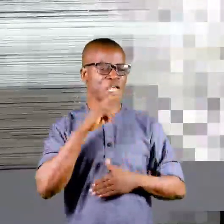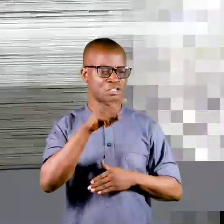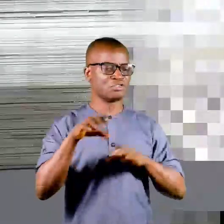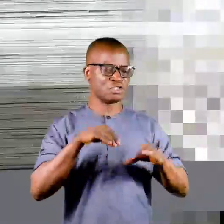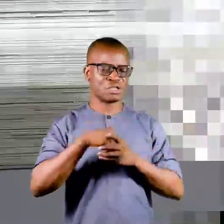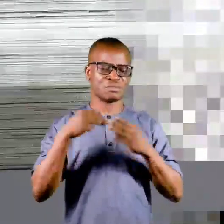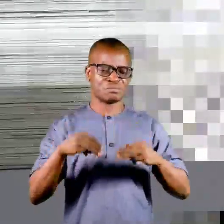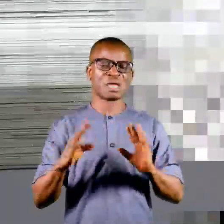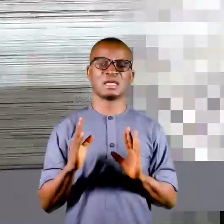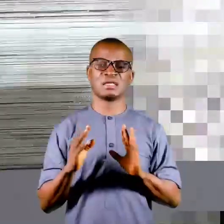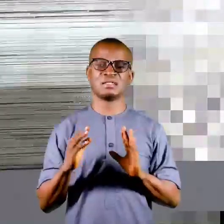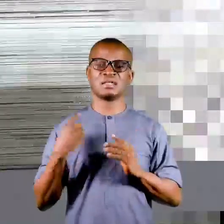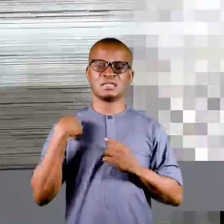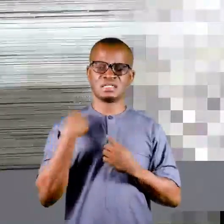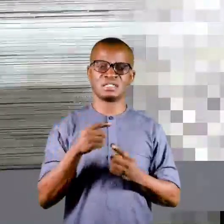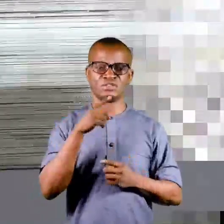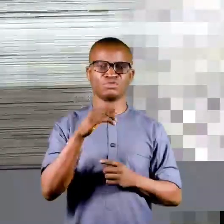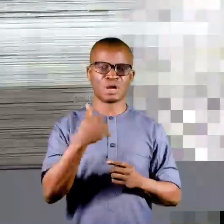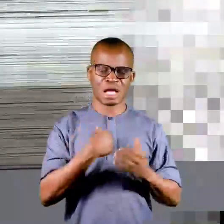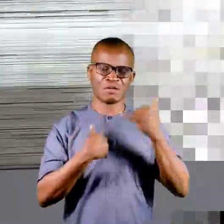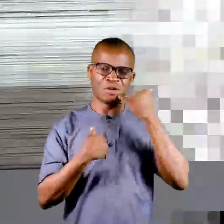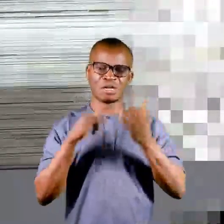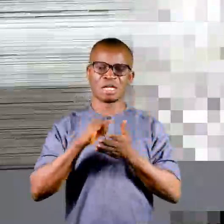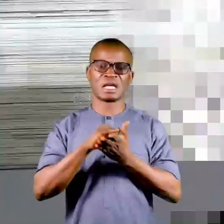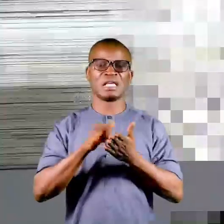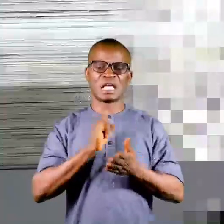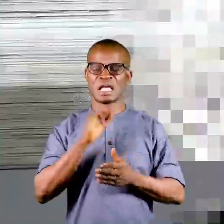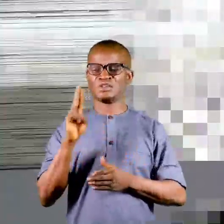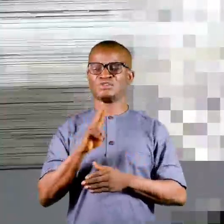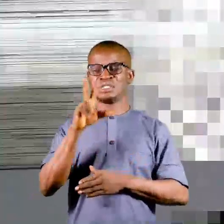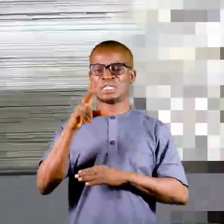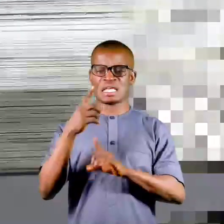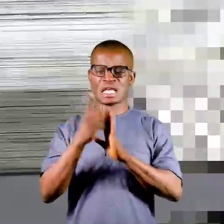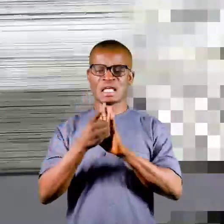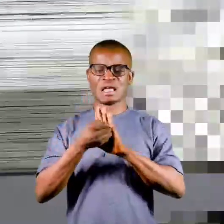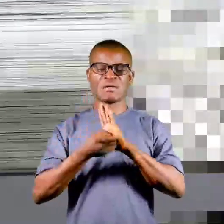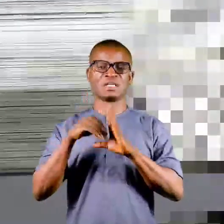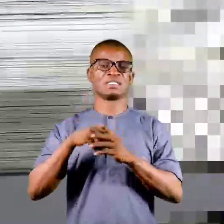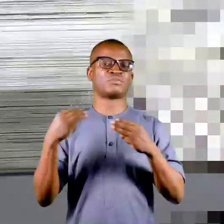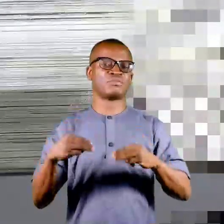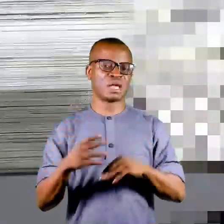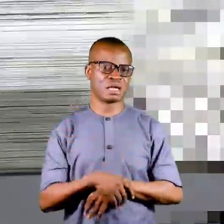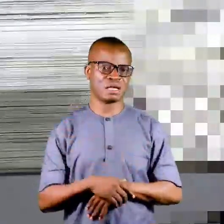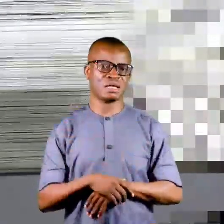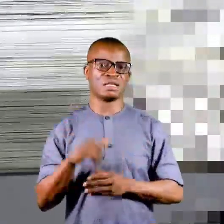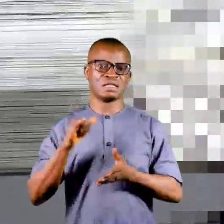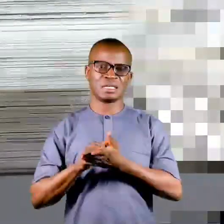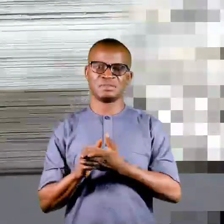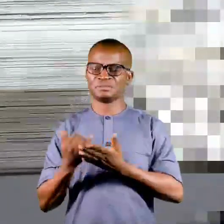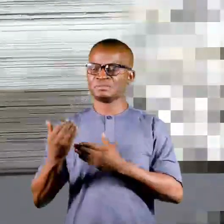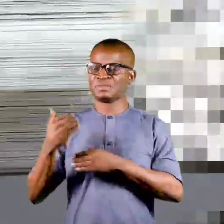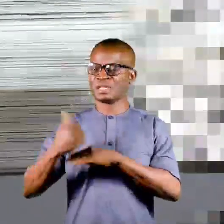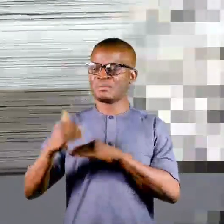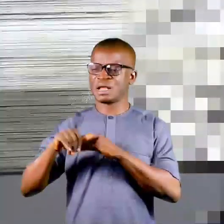market that she should have call it that. I've used 3 hours in market. And I said that who eat the bread